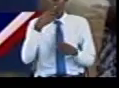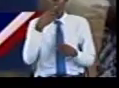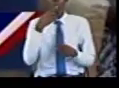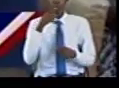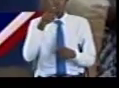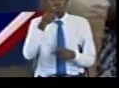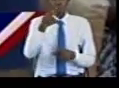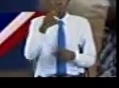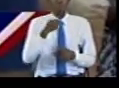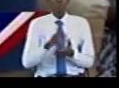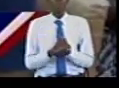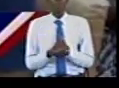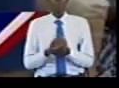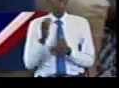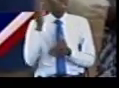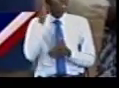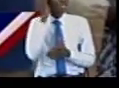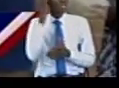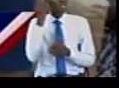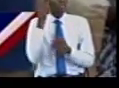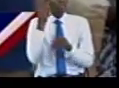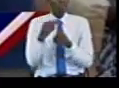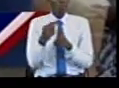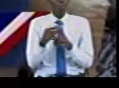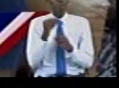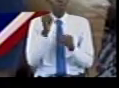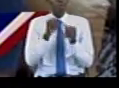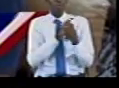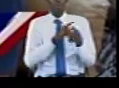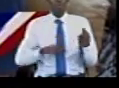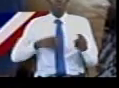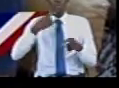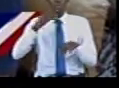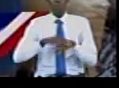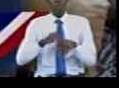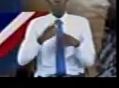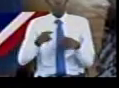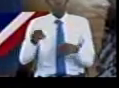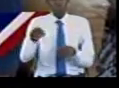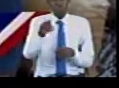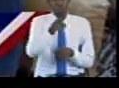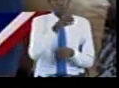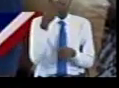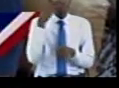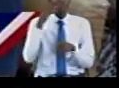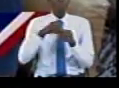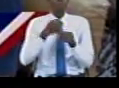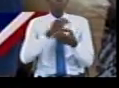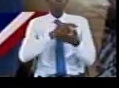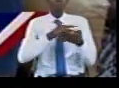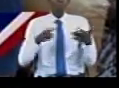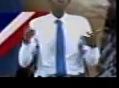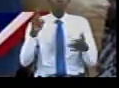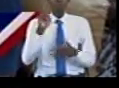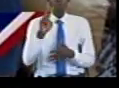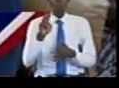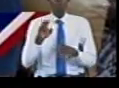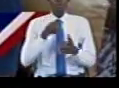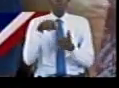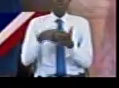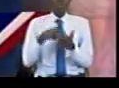tonight? Hear ye the word which the Lord speaketh unto you. Look at verse 2. Thus says the Lord,